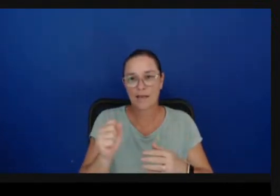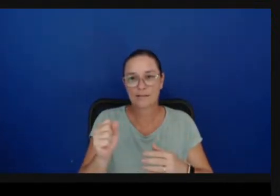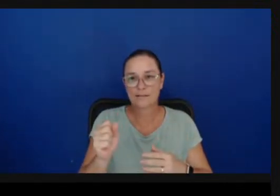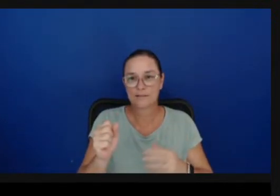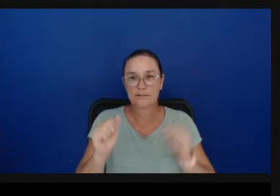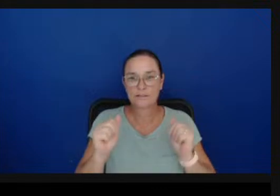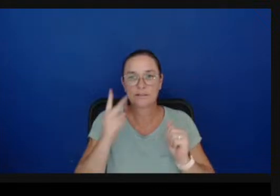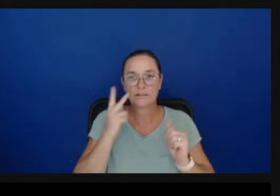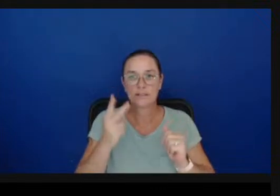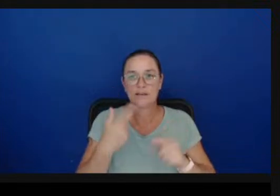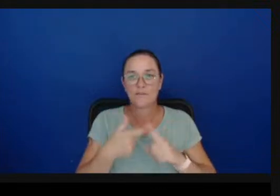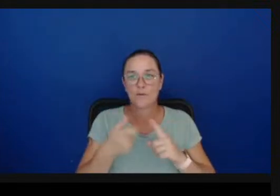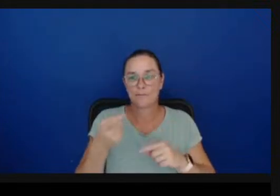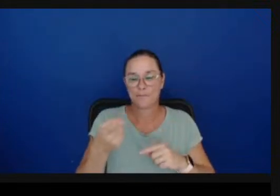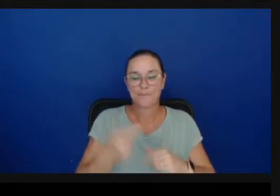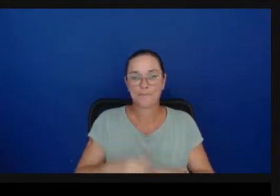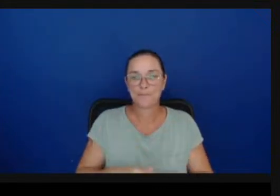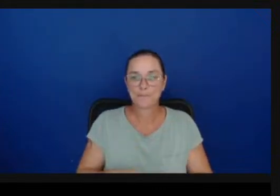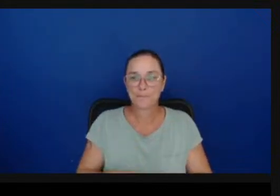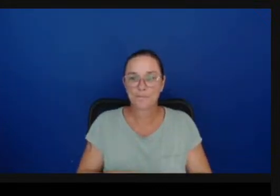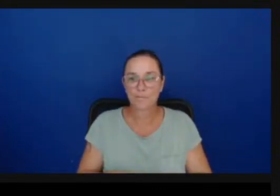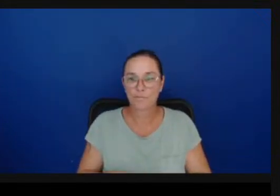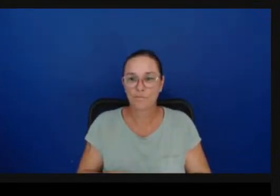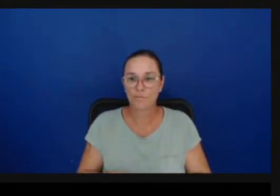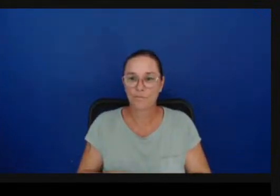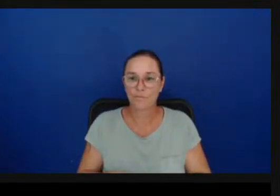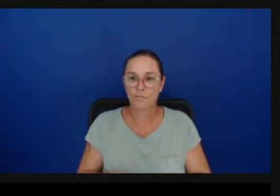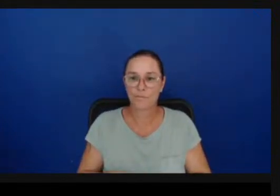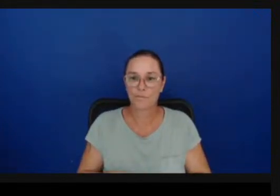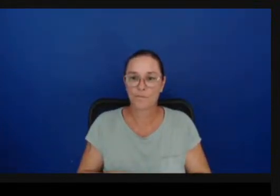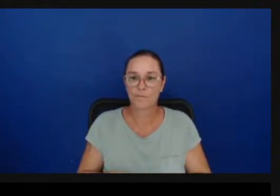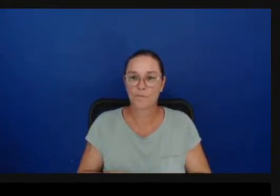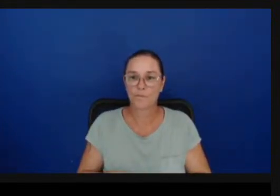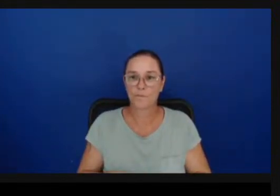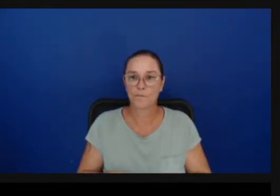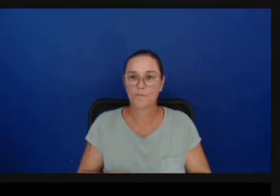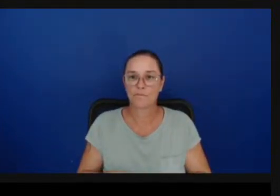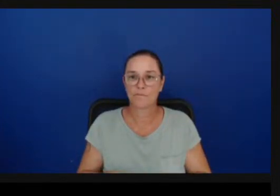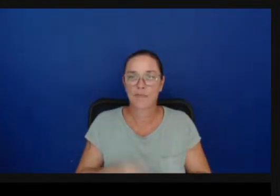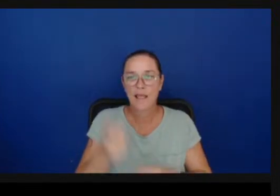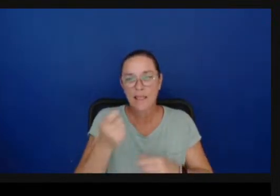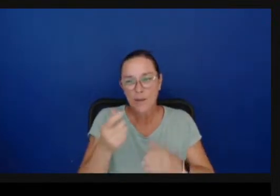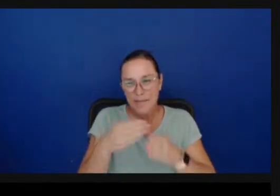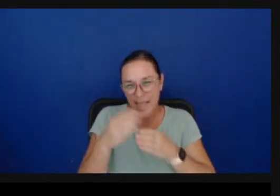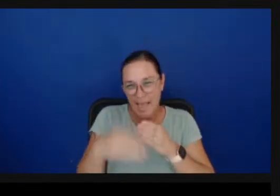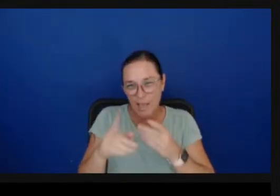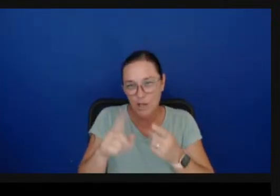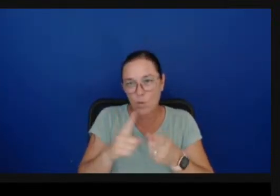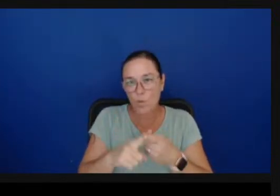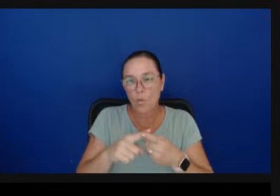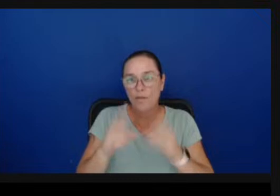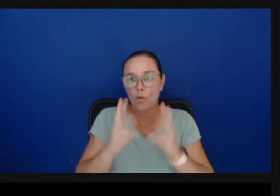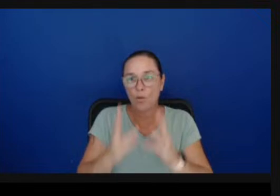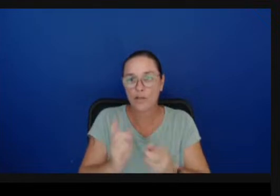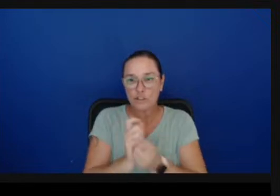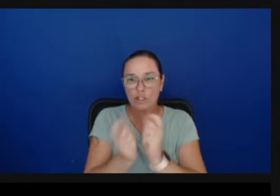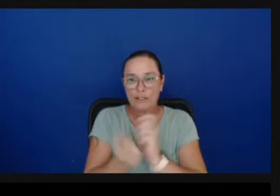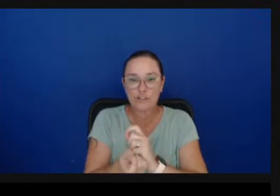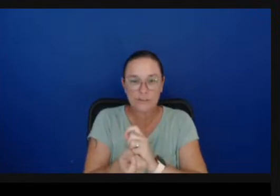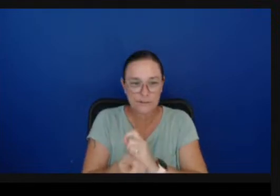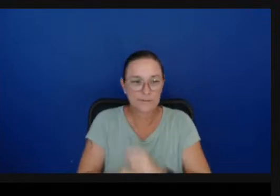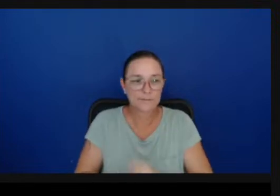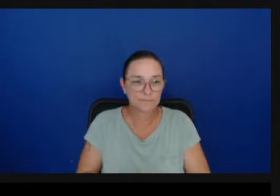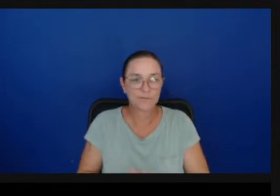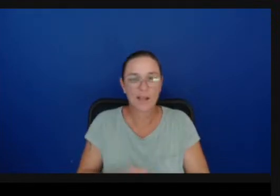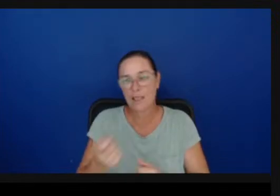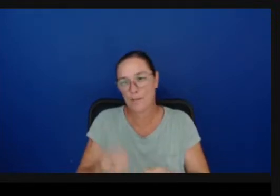this distance in the webcam in the more recent days here. A little bit there at the end when the weather changes and it gets a little cooler and a little more